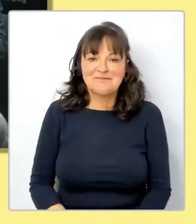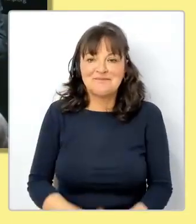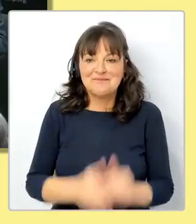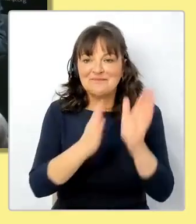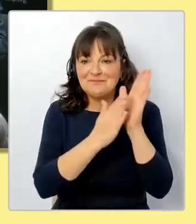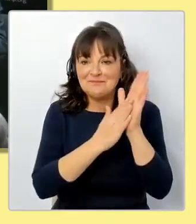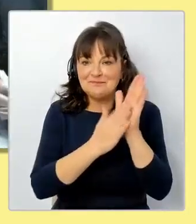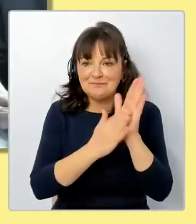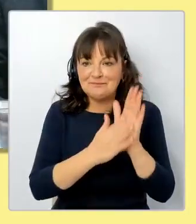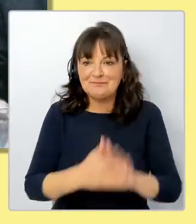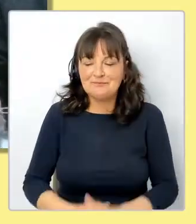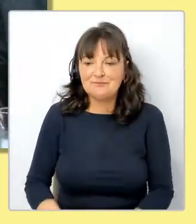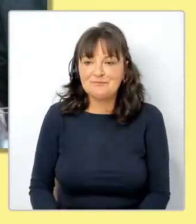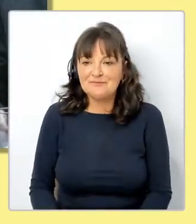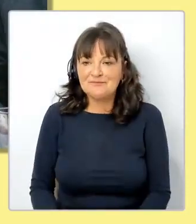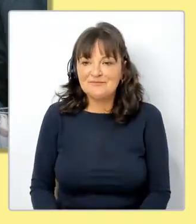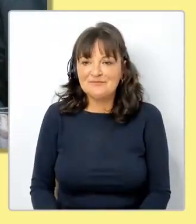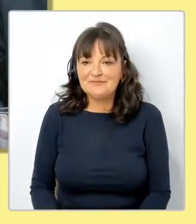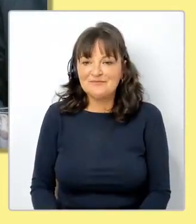Ash.